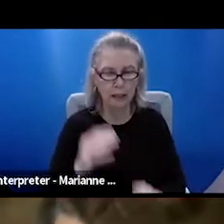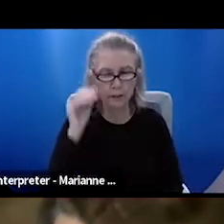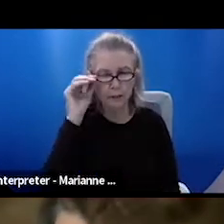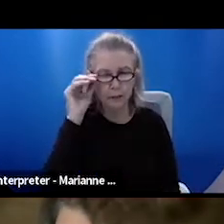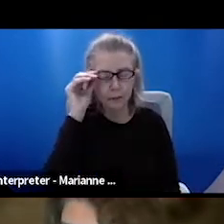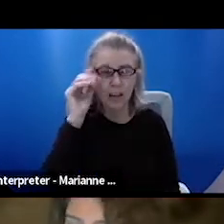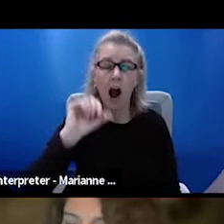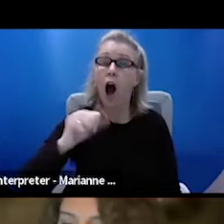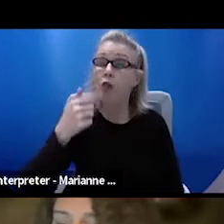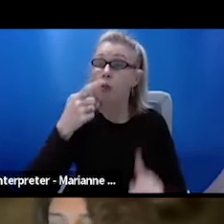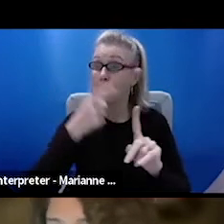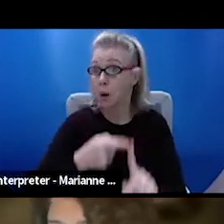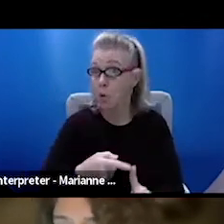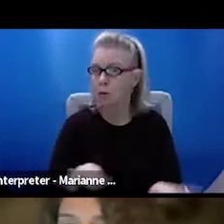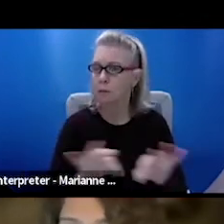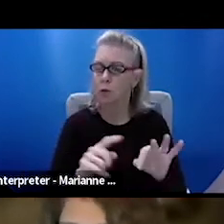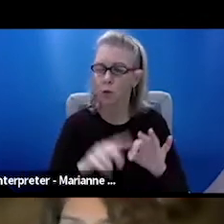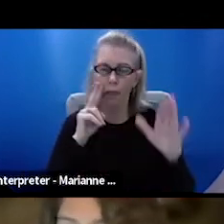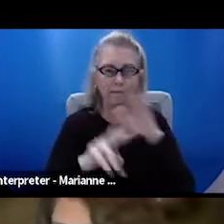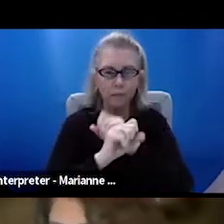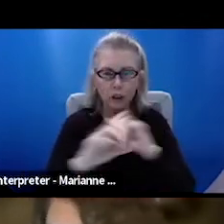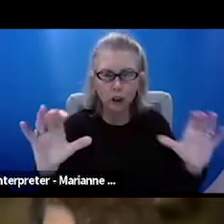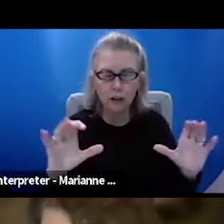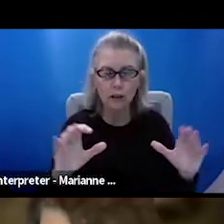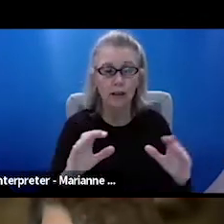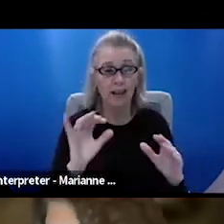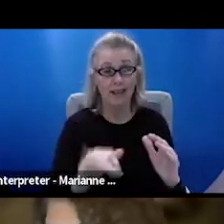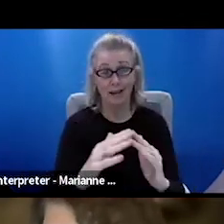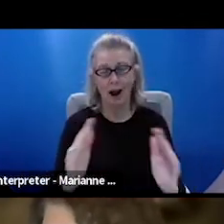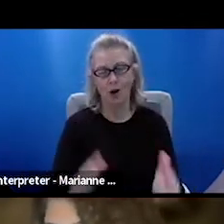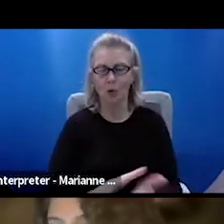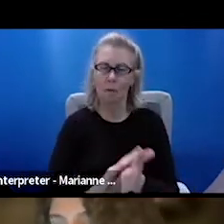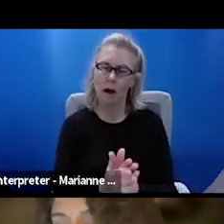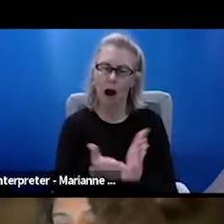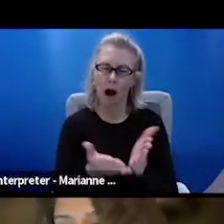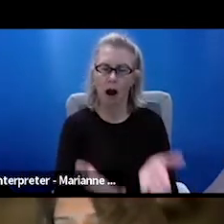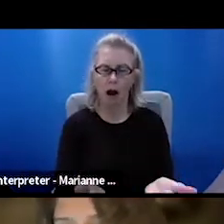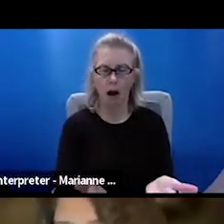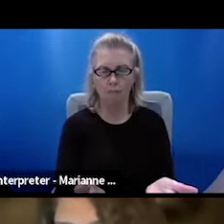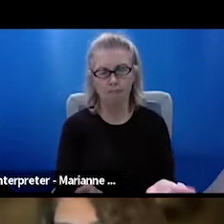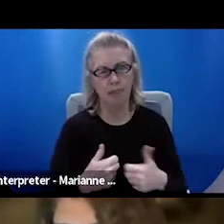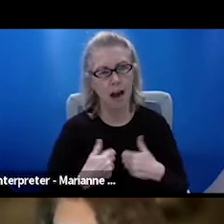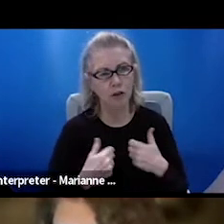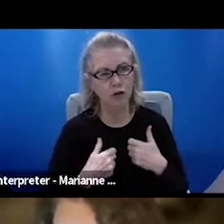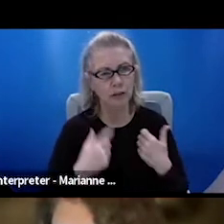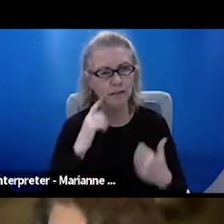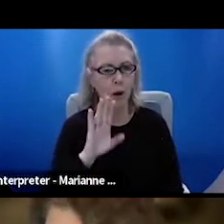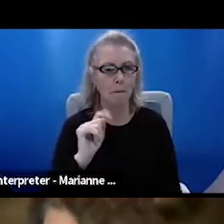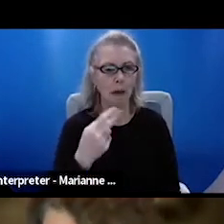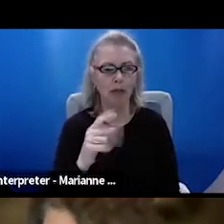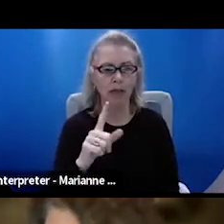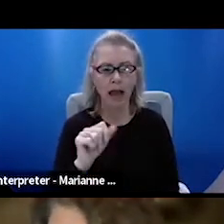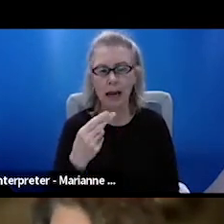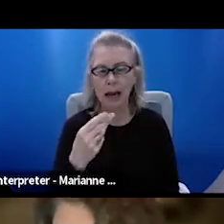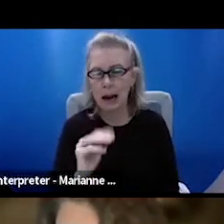to our vision was that it would be an address, the house would become an address for the Bethlehemite community in Colombia